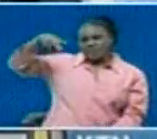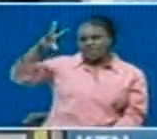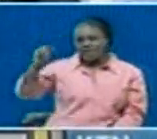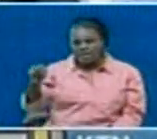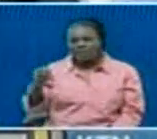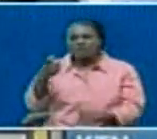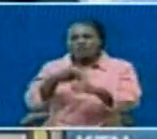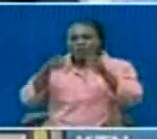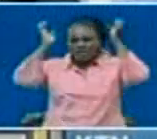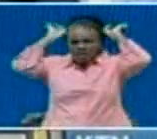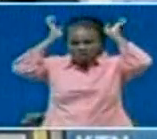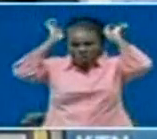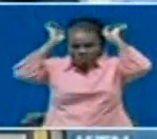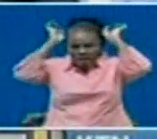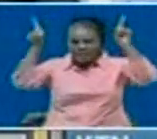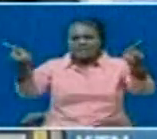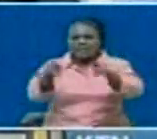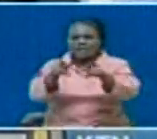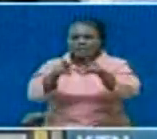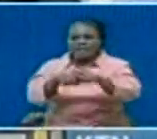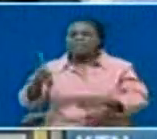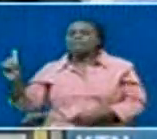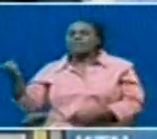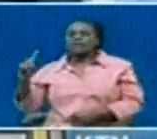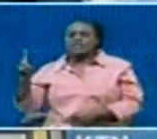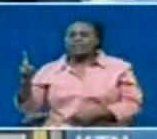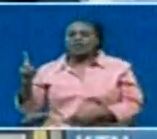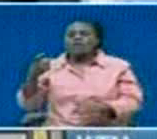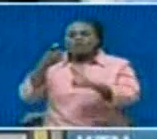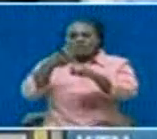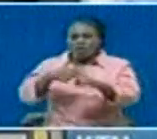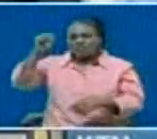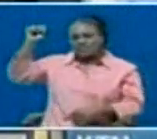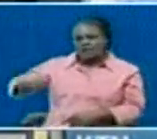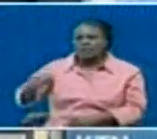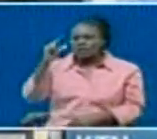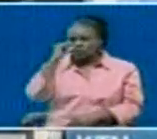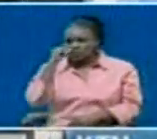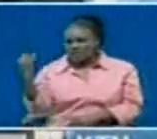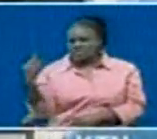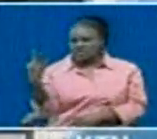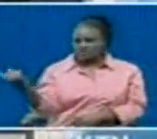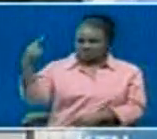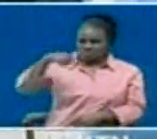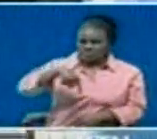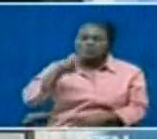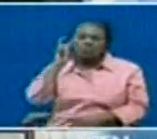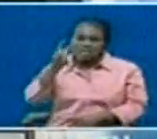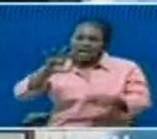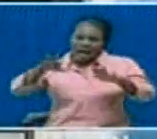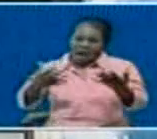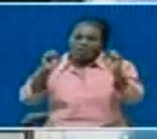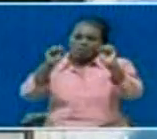Hailemariam Desalegn of Ethiopia, and President Salva Kiir Mayardit of South Sudan to explore ways